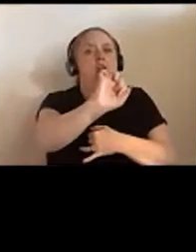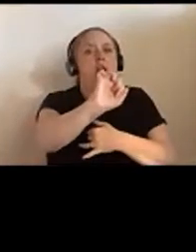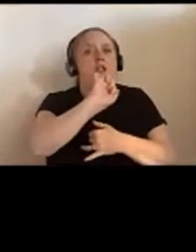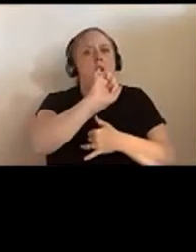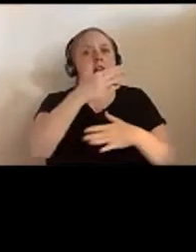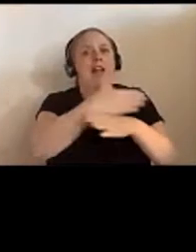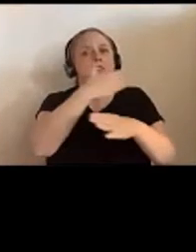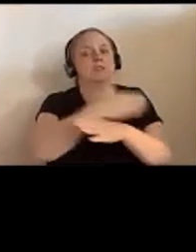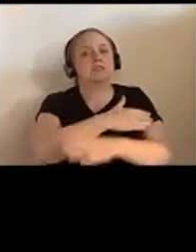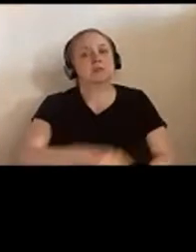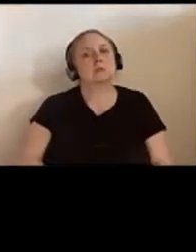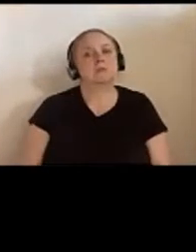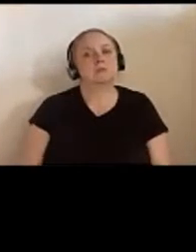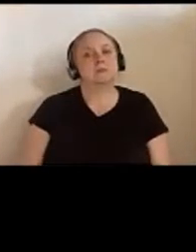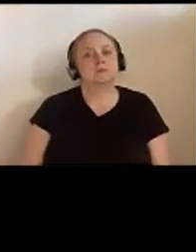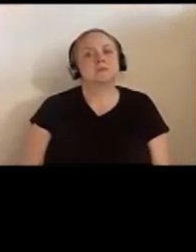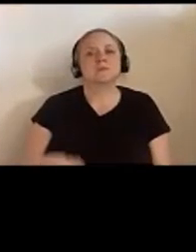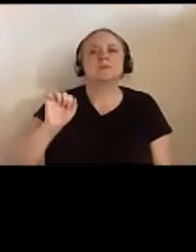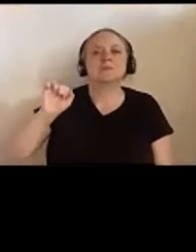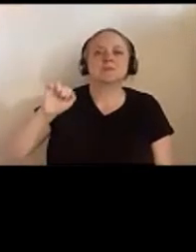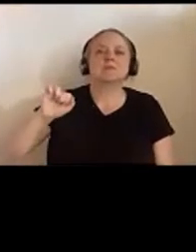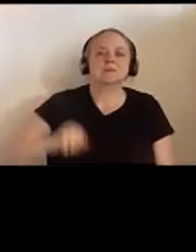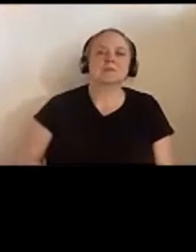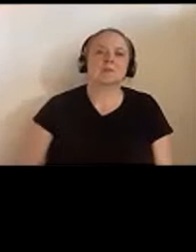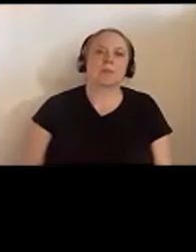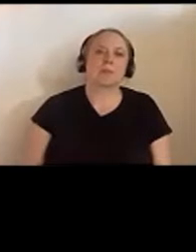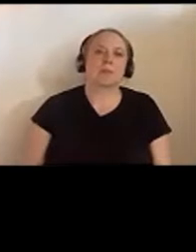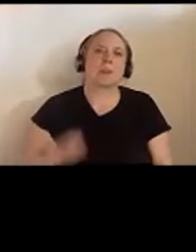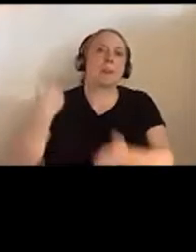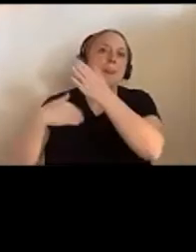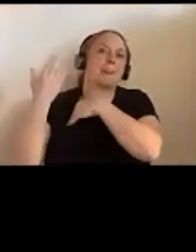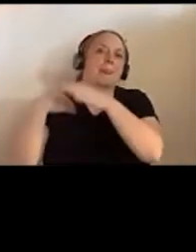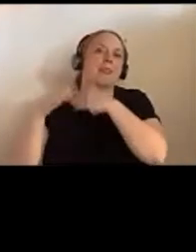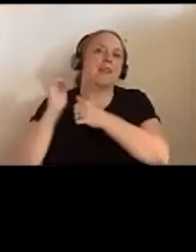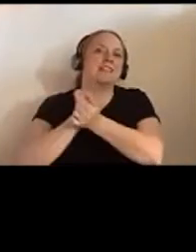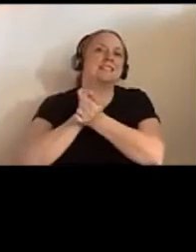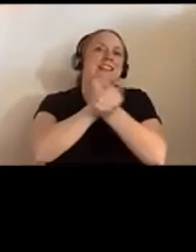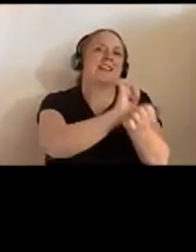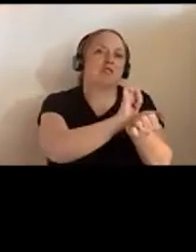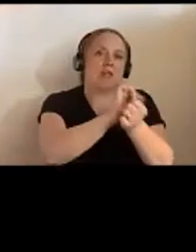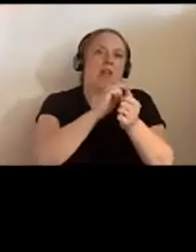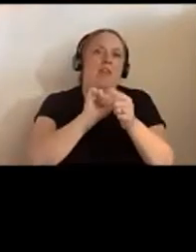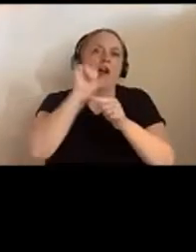taking. Absolutely, because the history of slavery and the afterlife of slavery